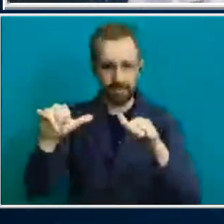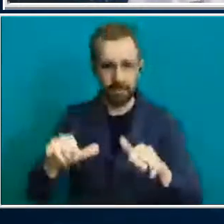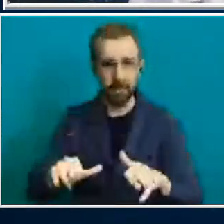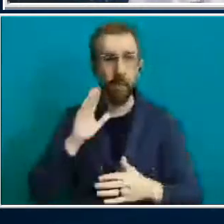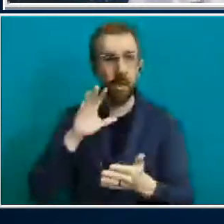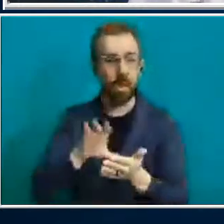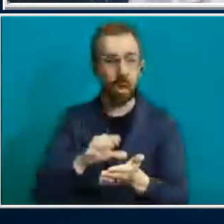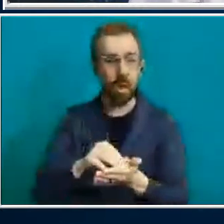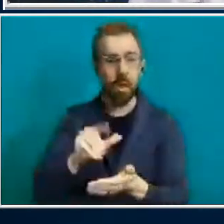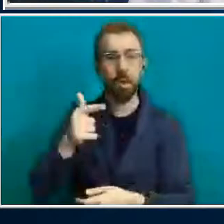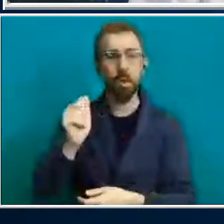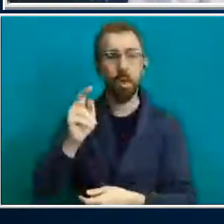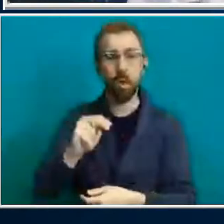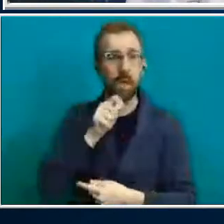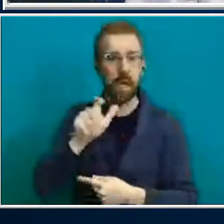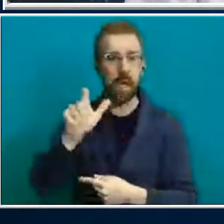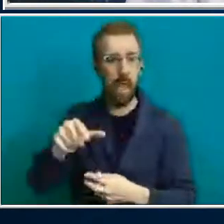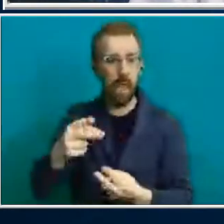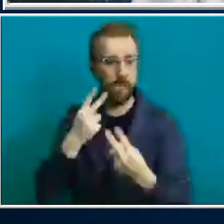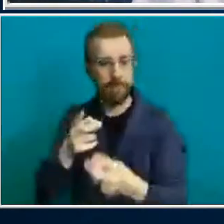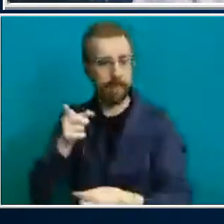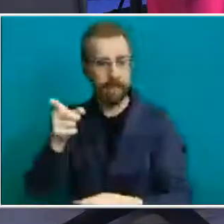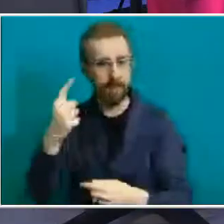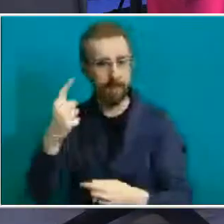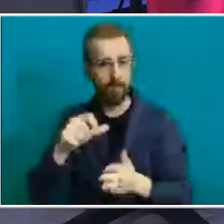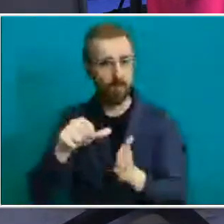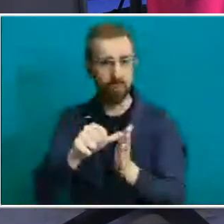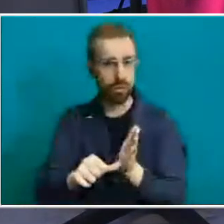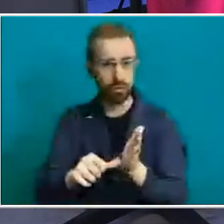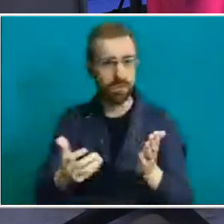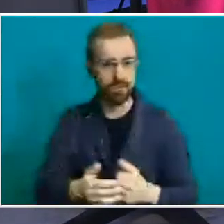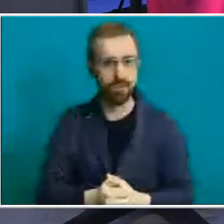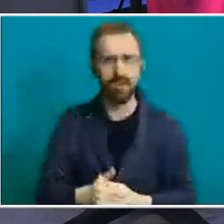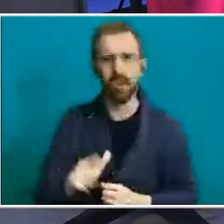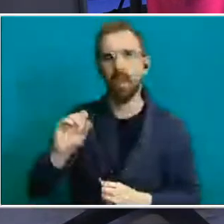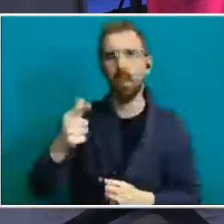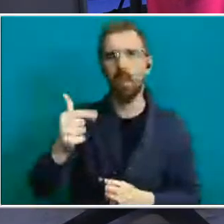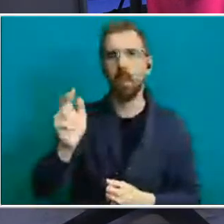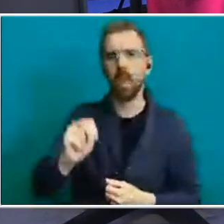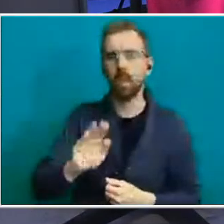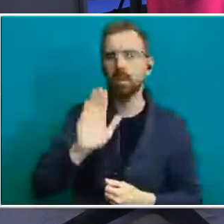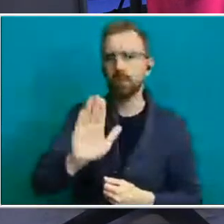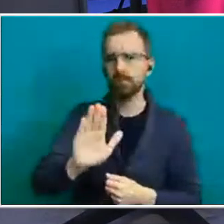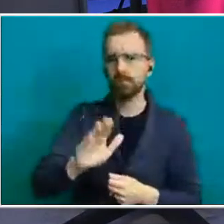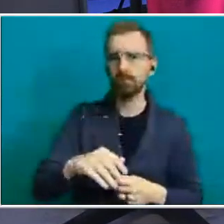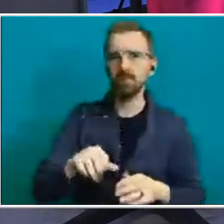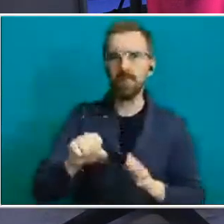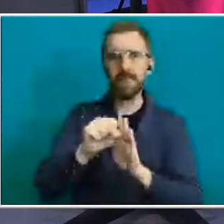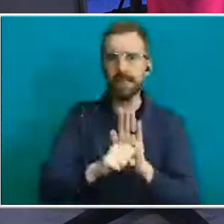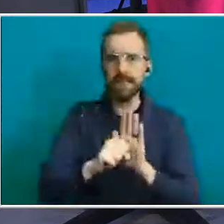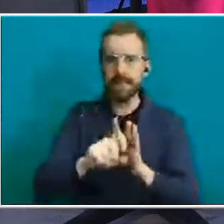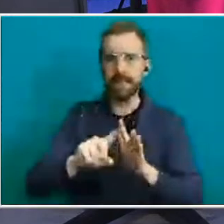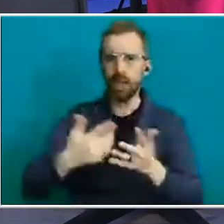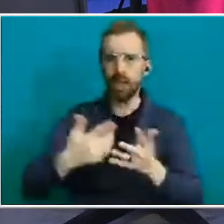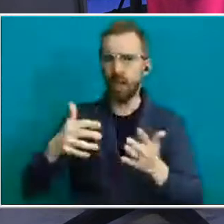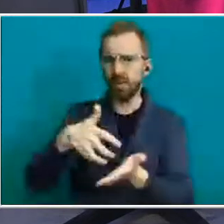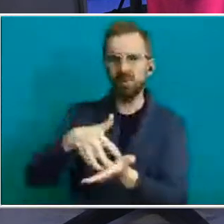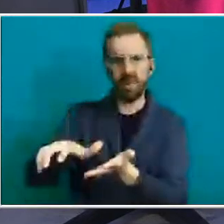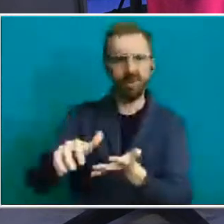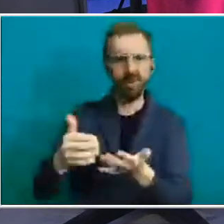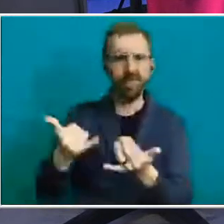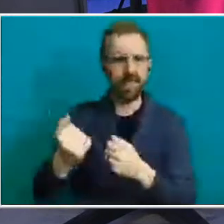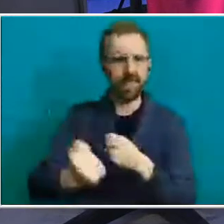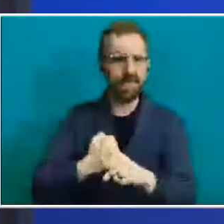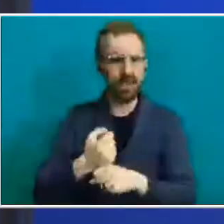see Dr. Vobat for surgery. Logan, your season got off to a rough start this year. Can you tell us what happened? Yeah,